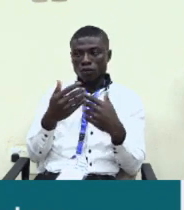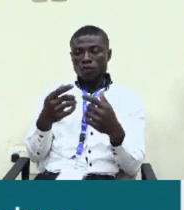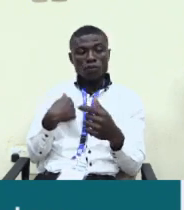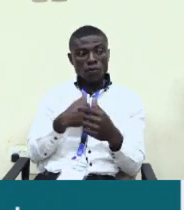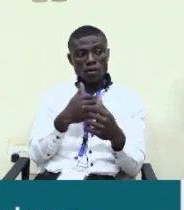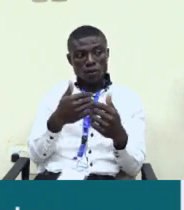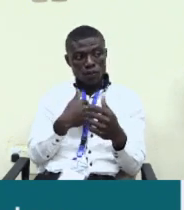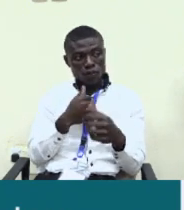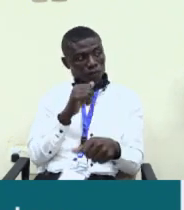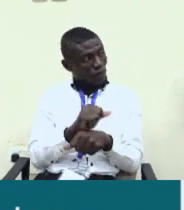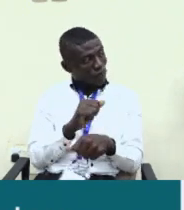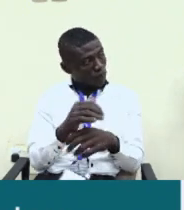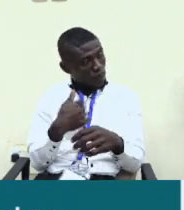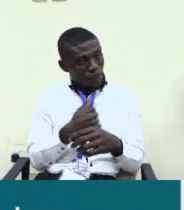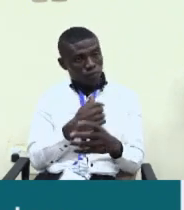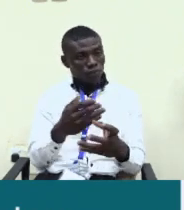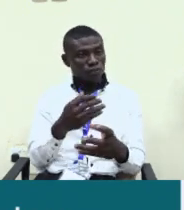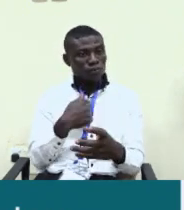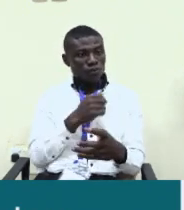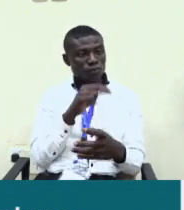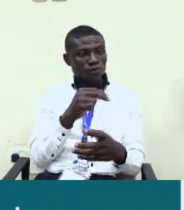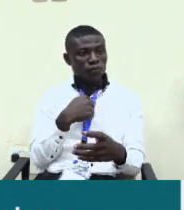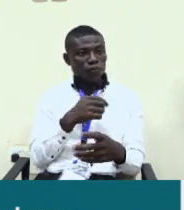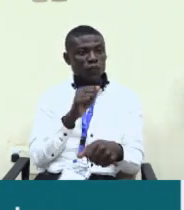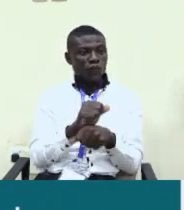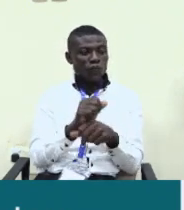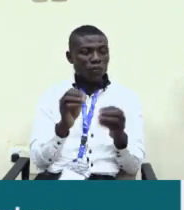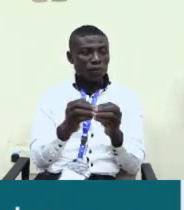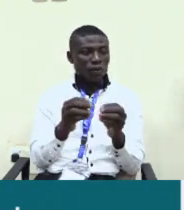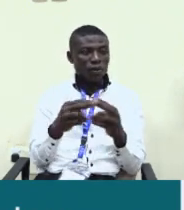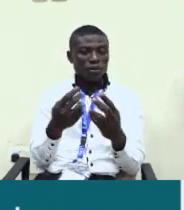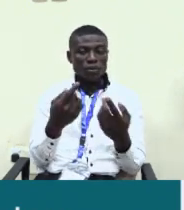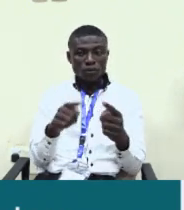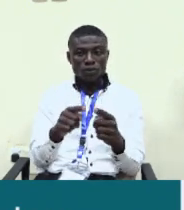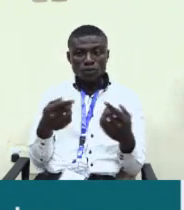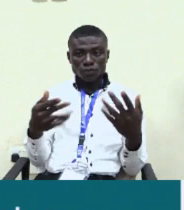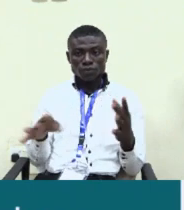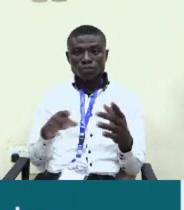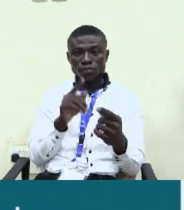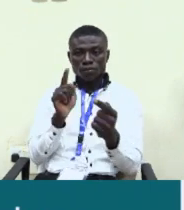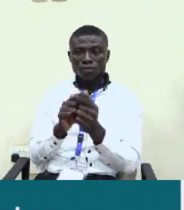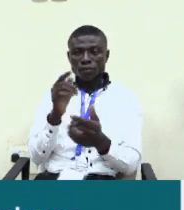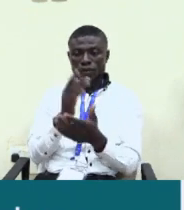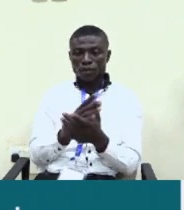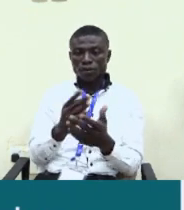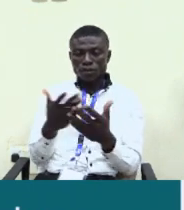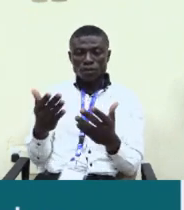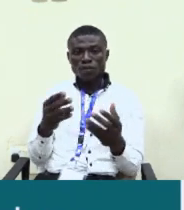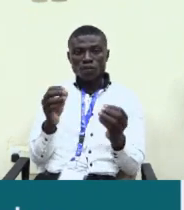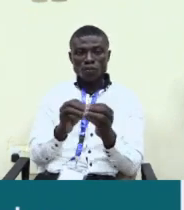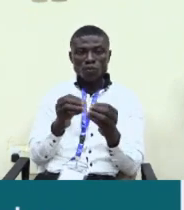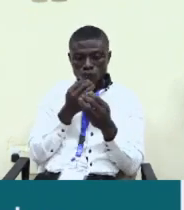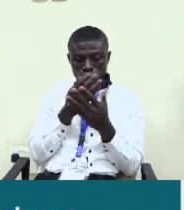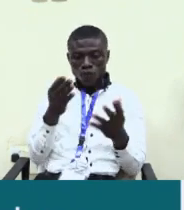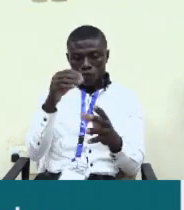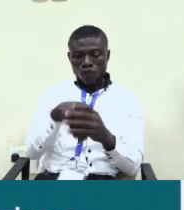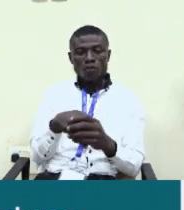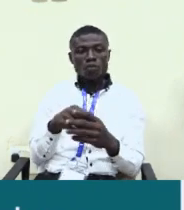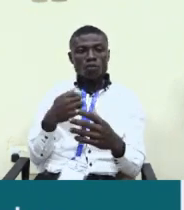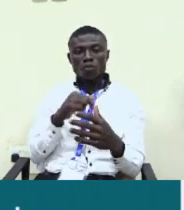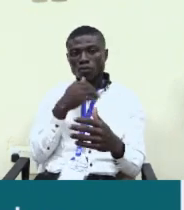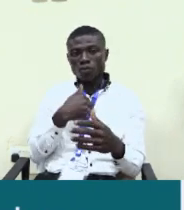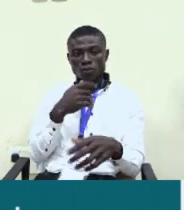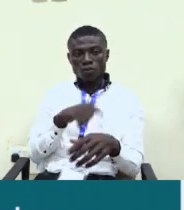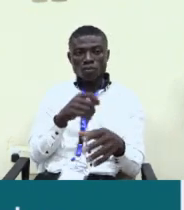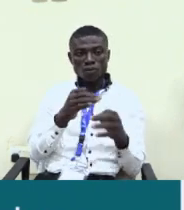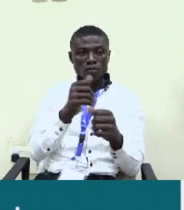we have whet your appetite enough, or you don't think so? So then when you get up, please grab some of them, because a lot of information is on there. We don't have time